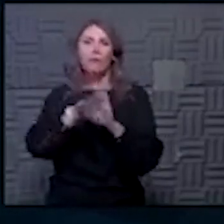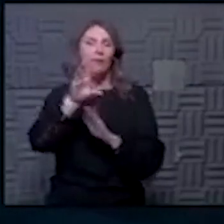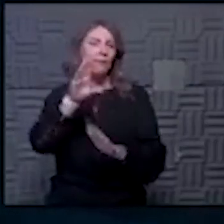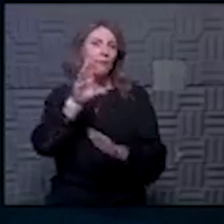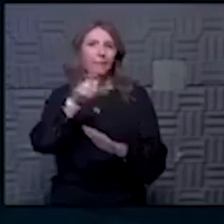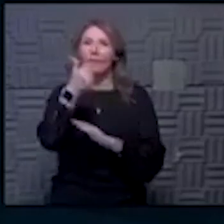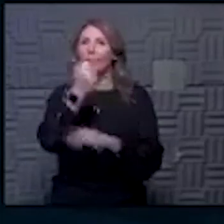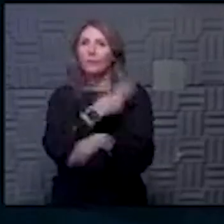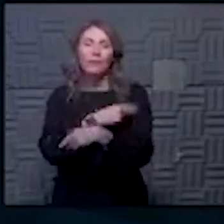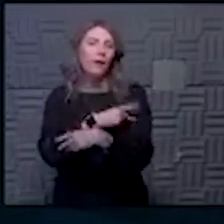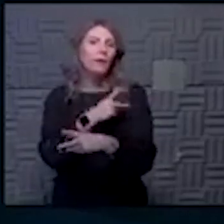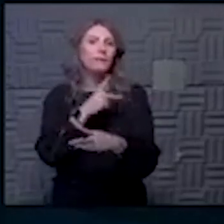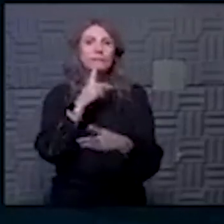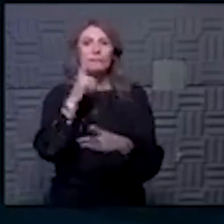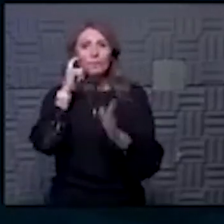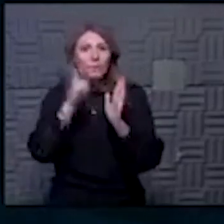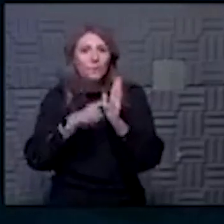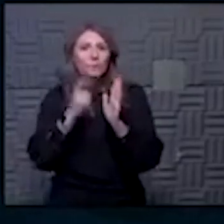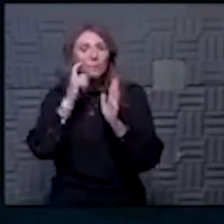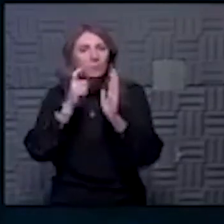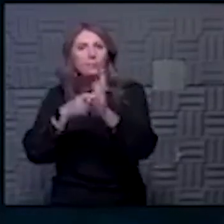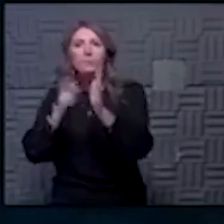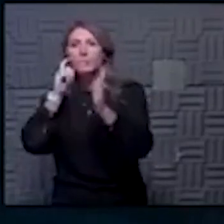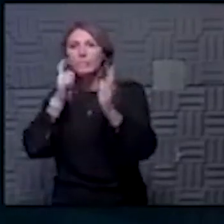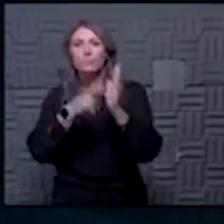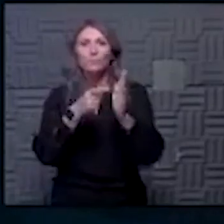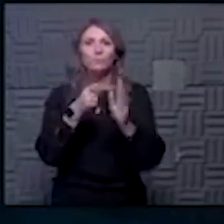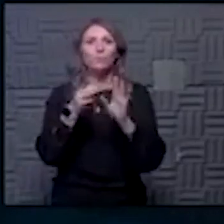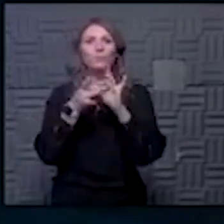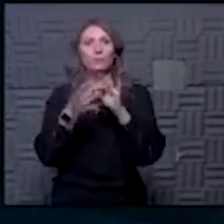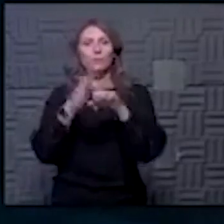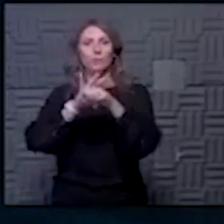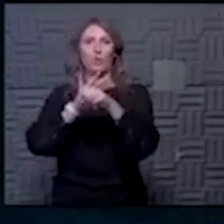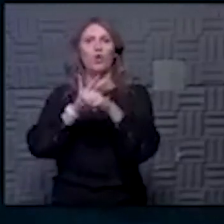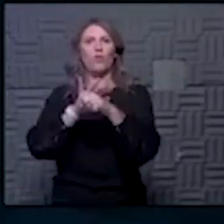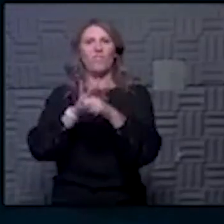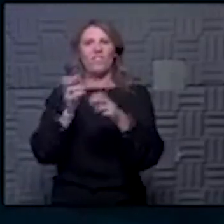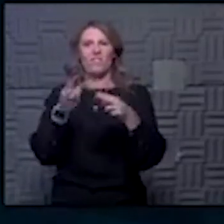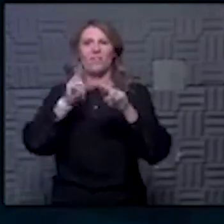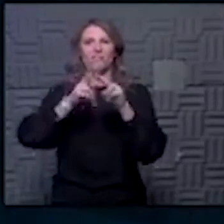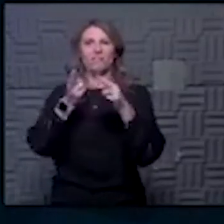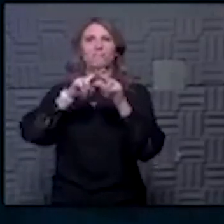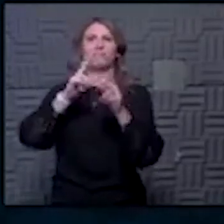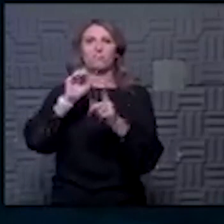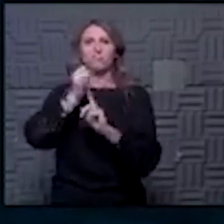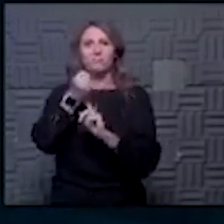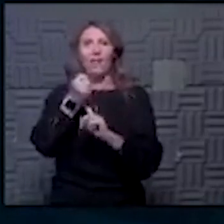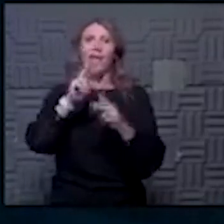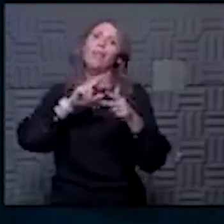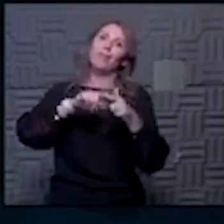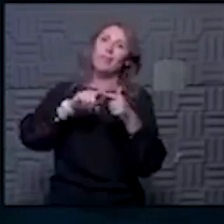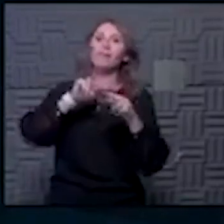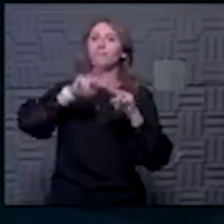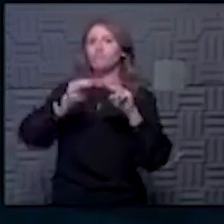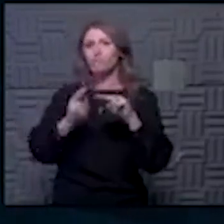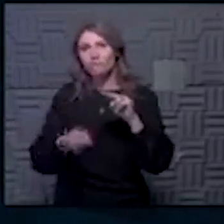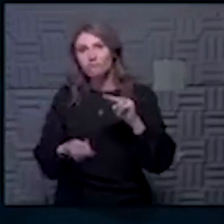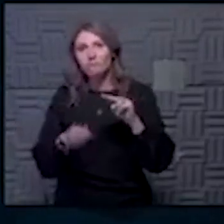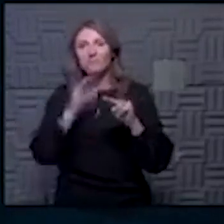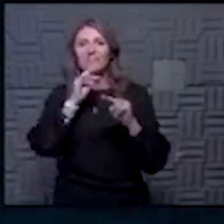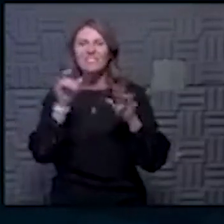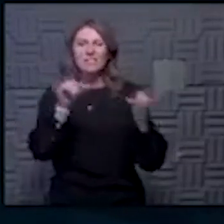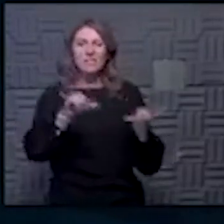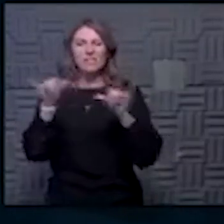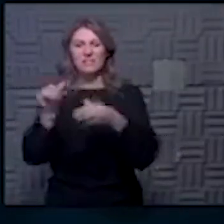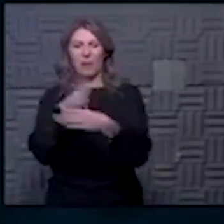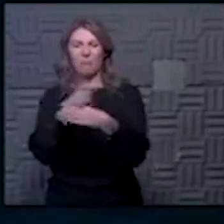in the city has seen from our COVID cases as they have gone up and down. Basically, kind of staying in the same range.